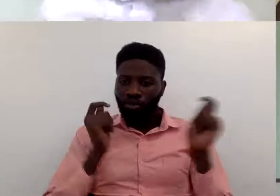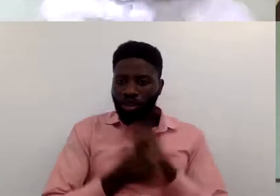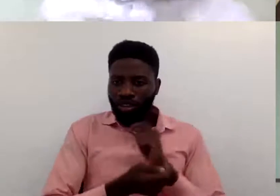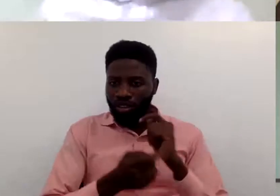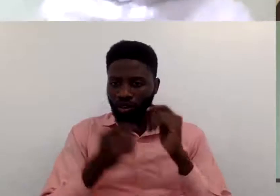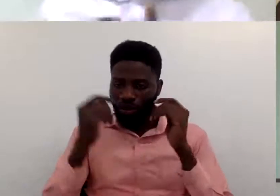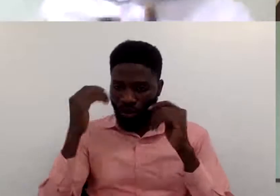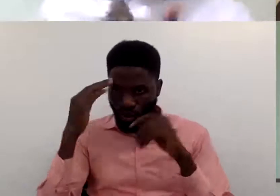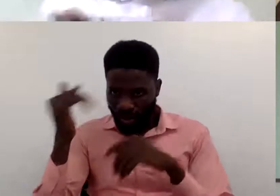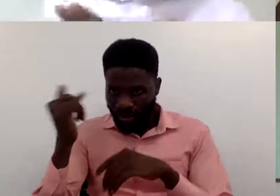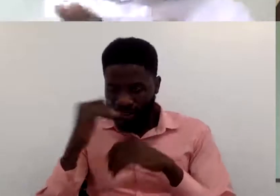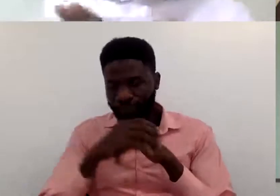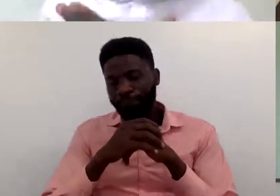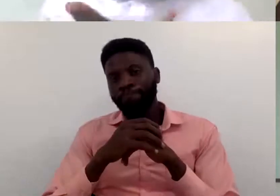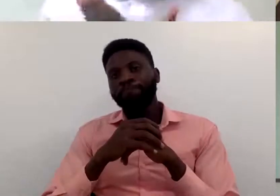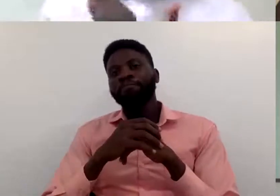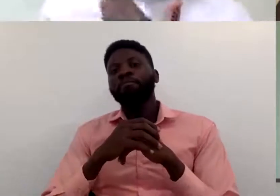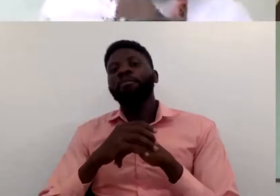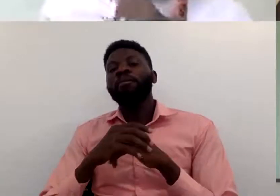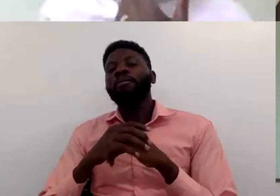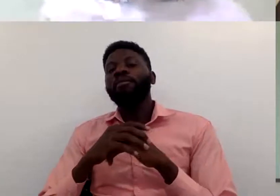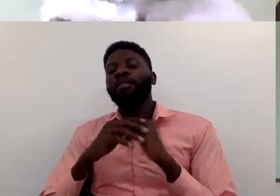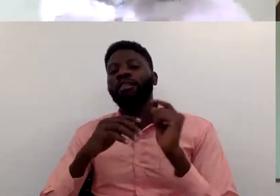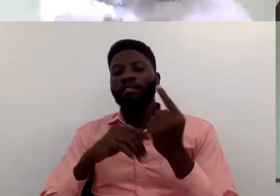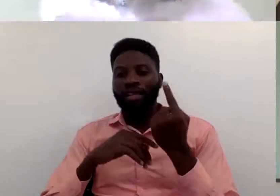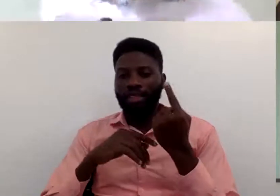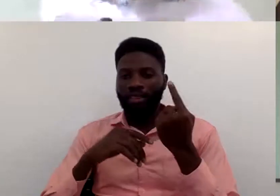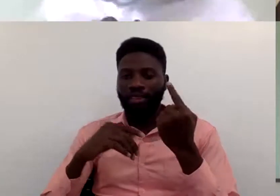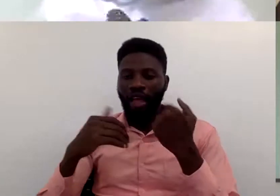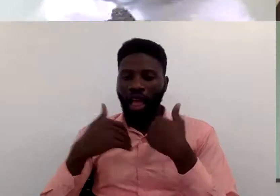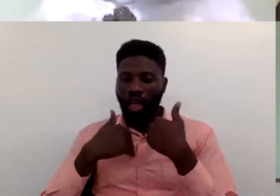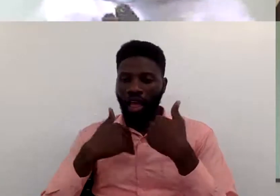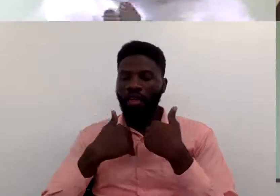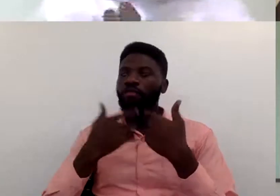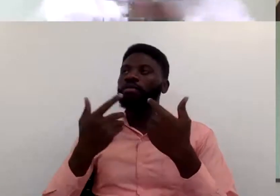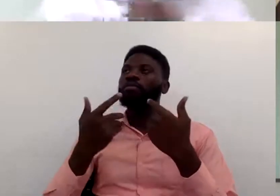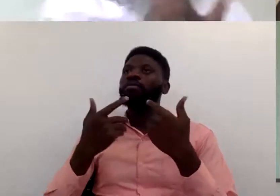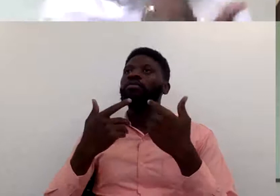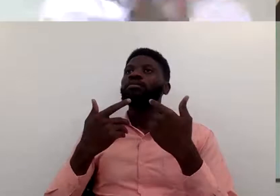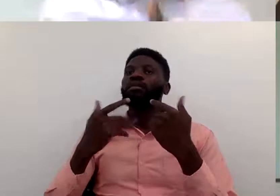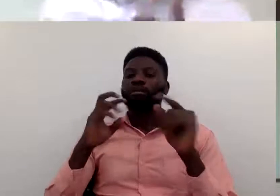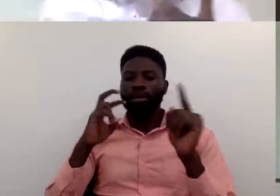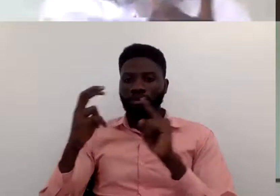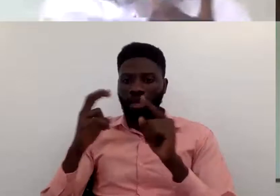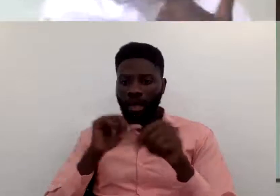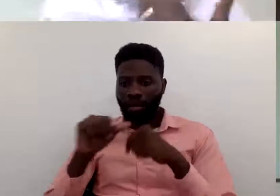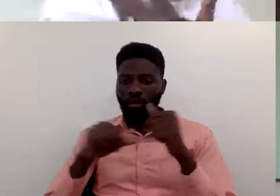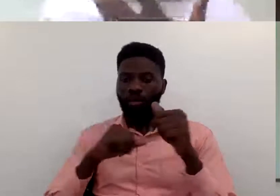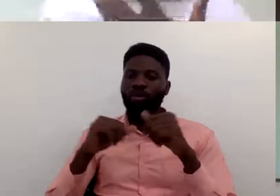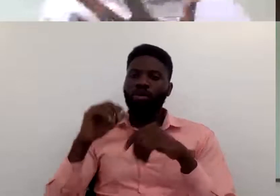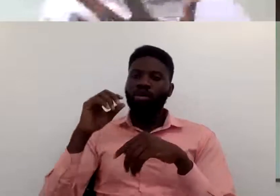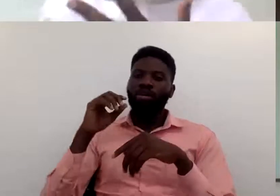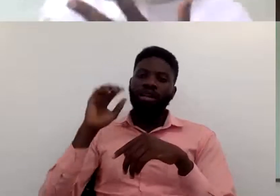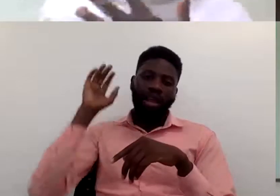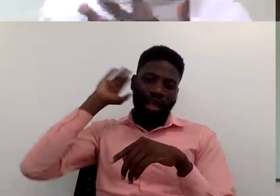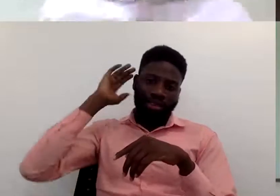of all, I think there's also a huge perspective around listening to people and